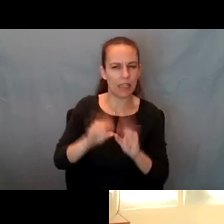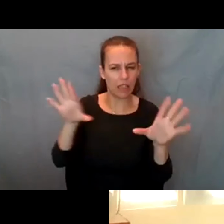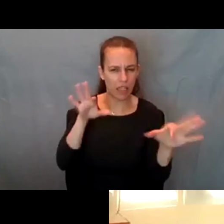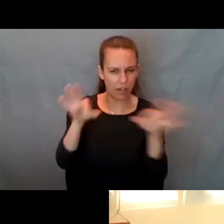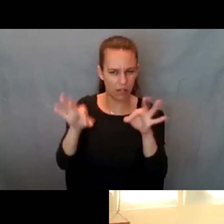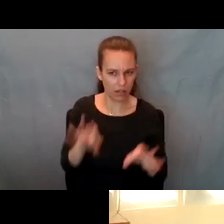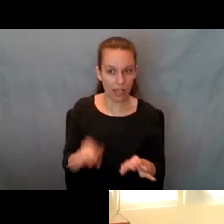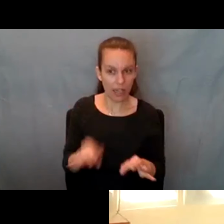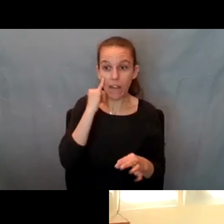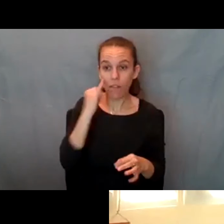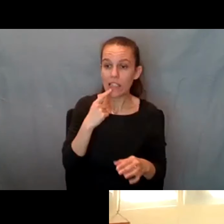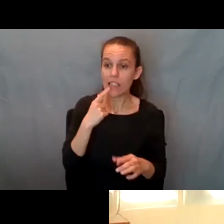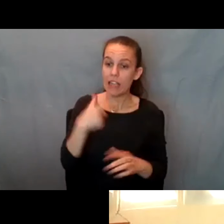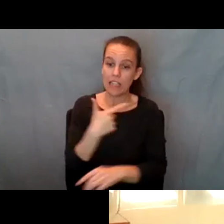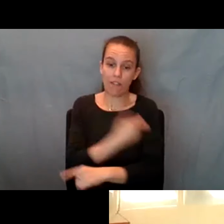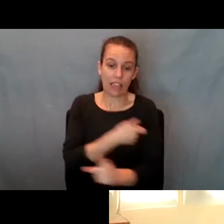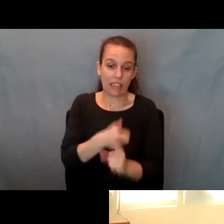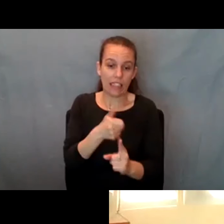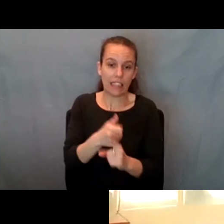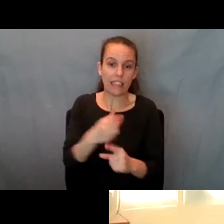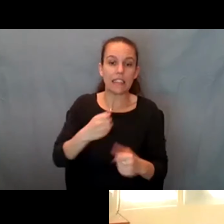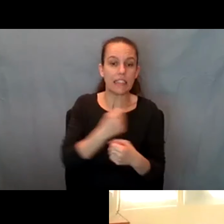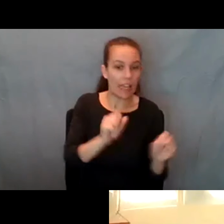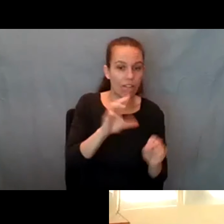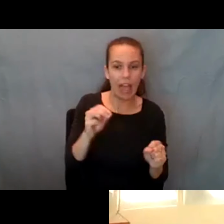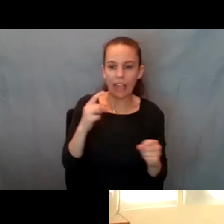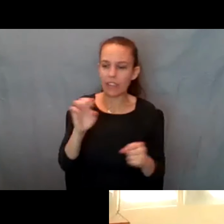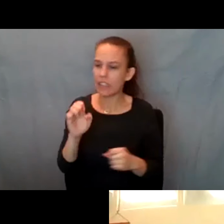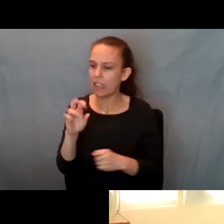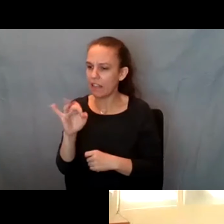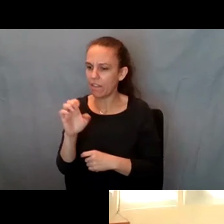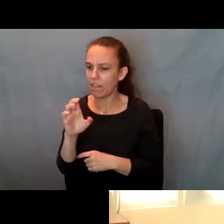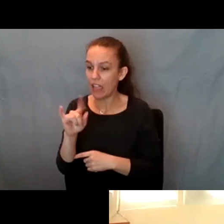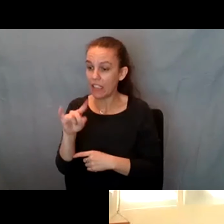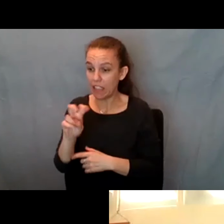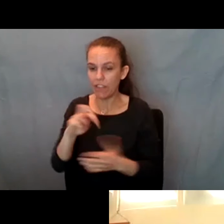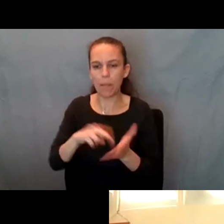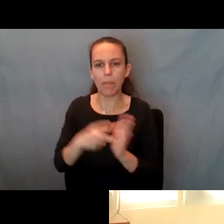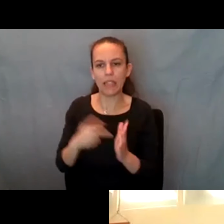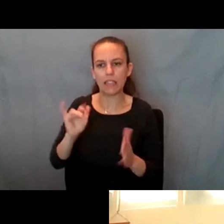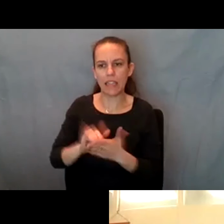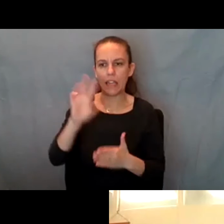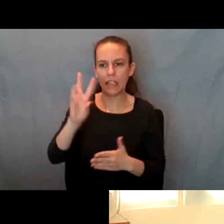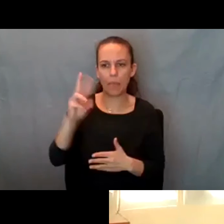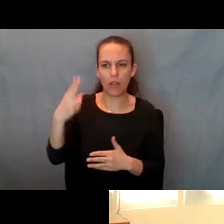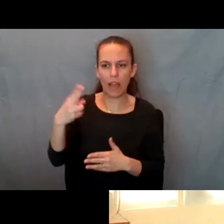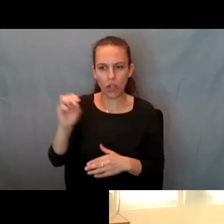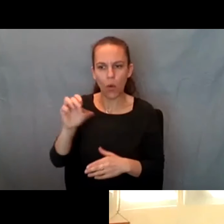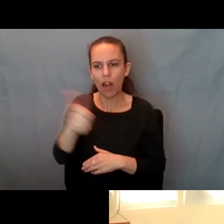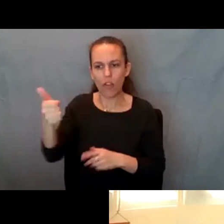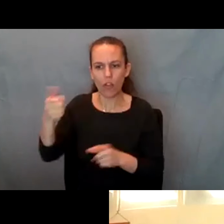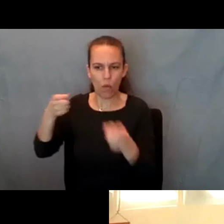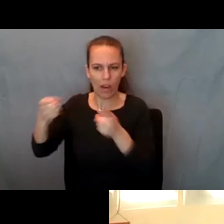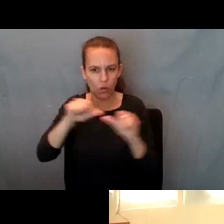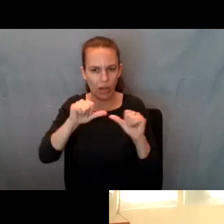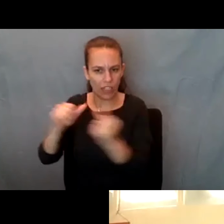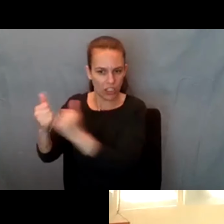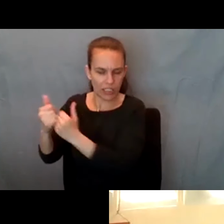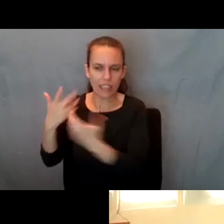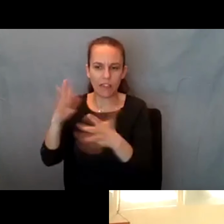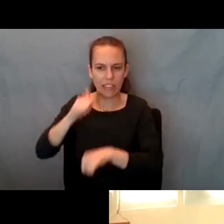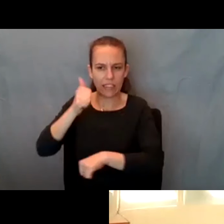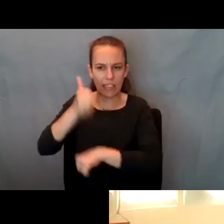and effective, that means it's passed the benchmarks, that we've set globally, WHO as well as regulatory agencies. And that means